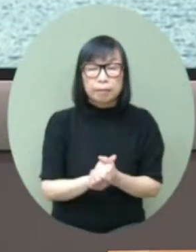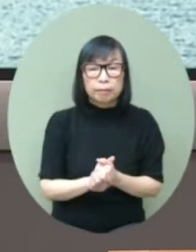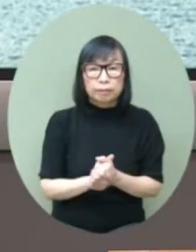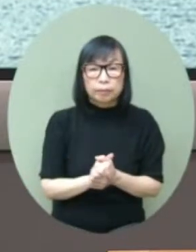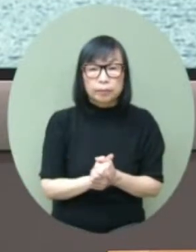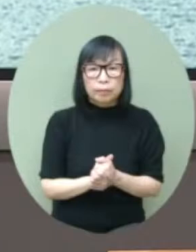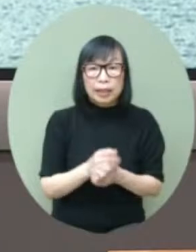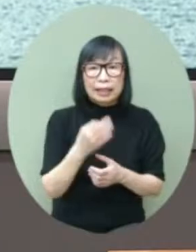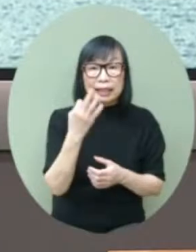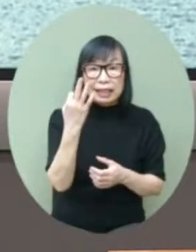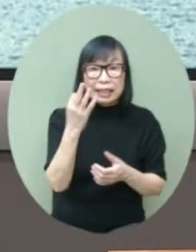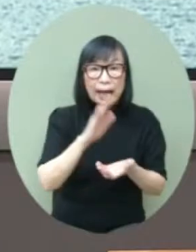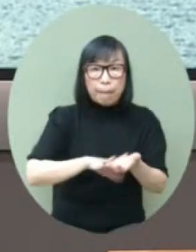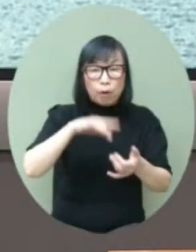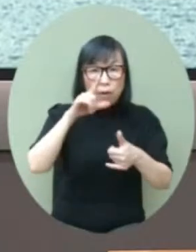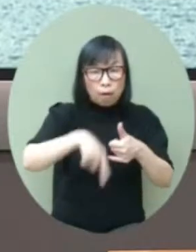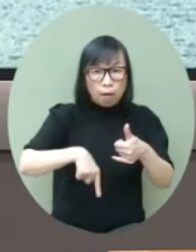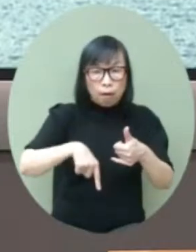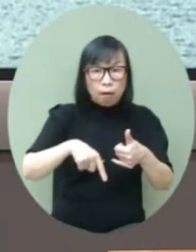the Fellowship.